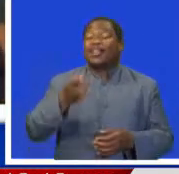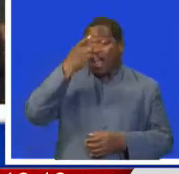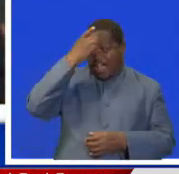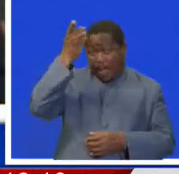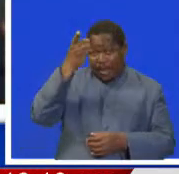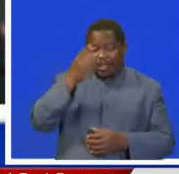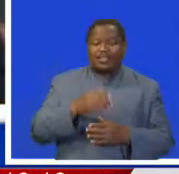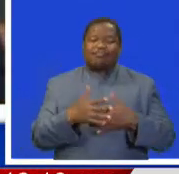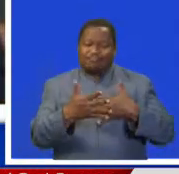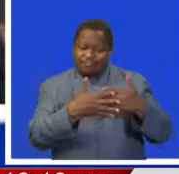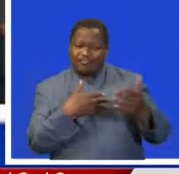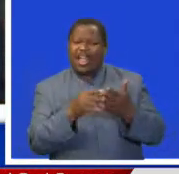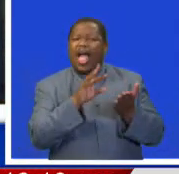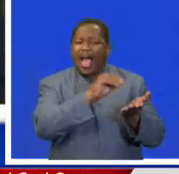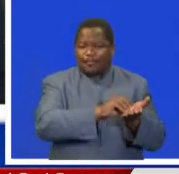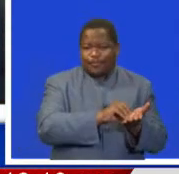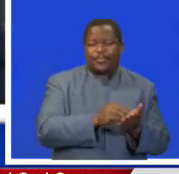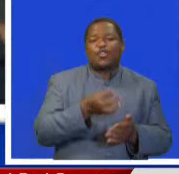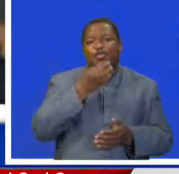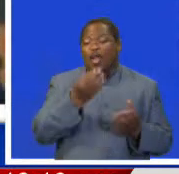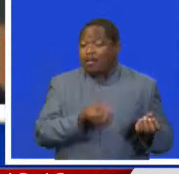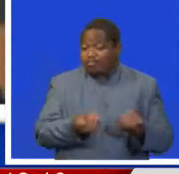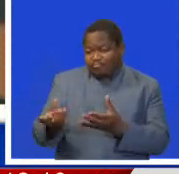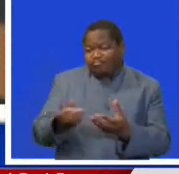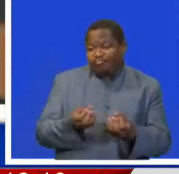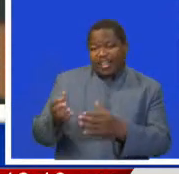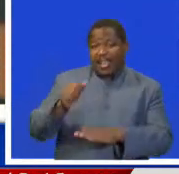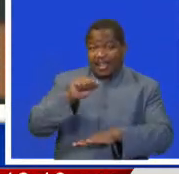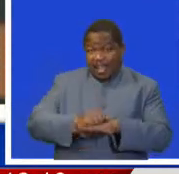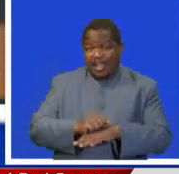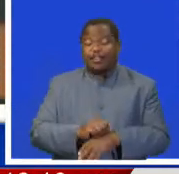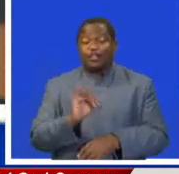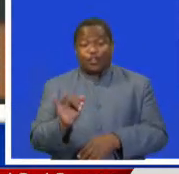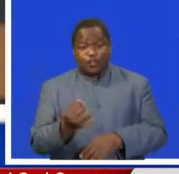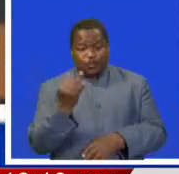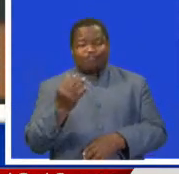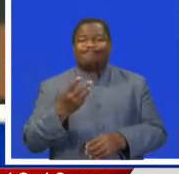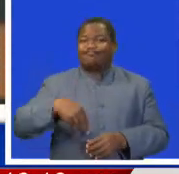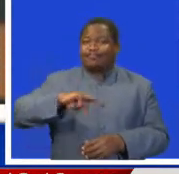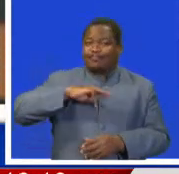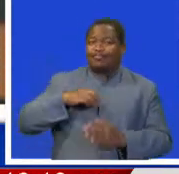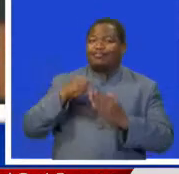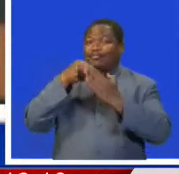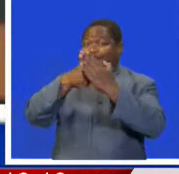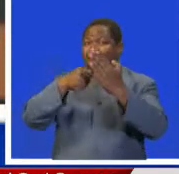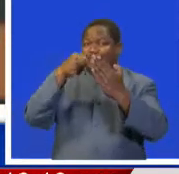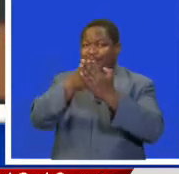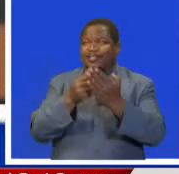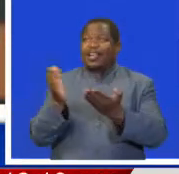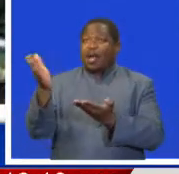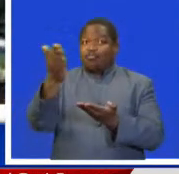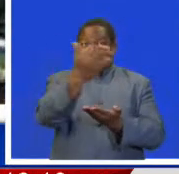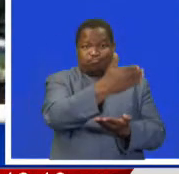also mobilize from our development partners and non-governmental organizations that we work with.